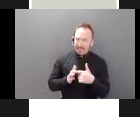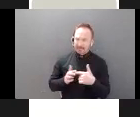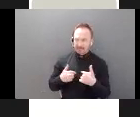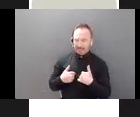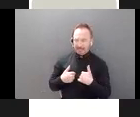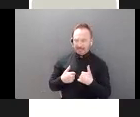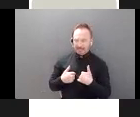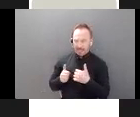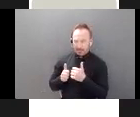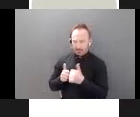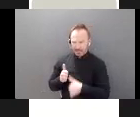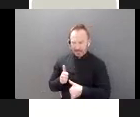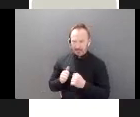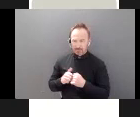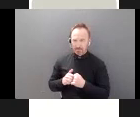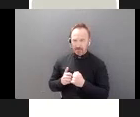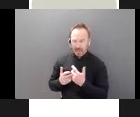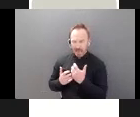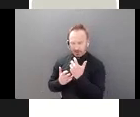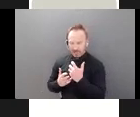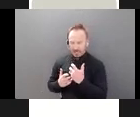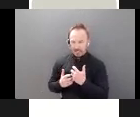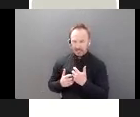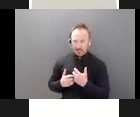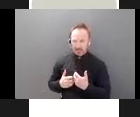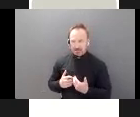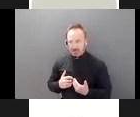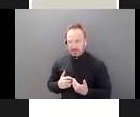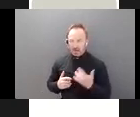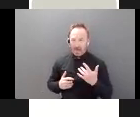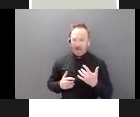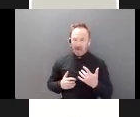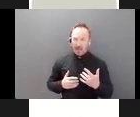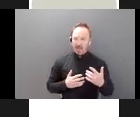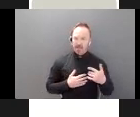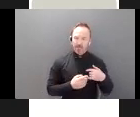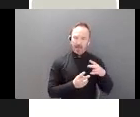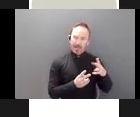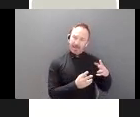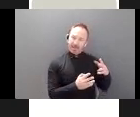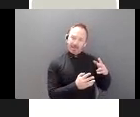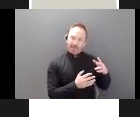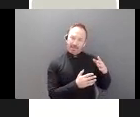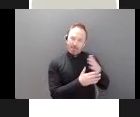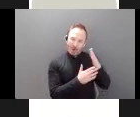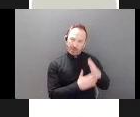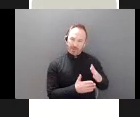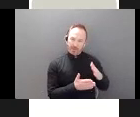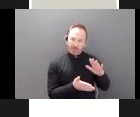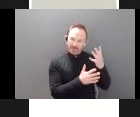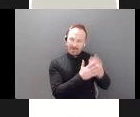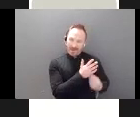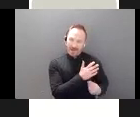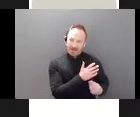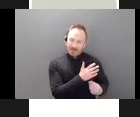little angry. Their partner died, and they want to change. They want to sort of reset with their